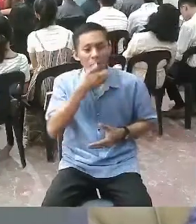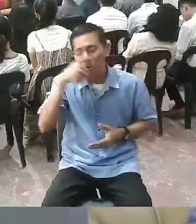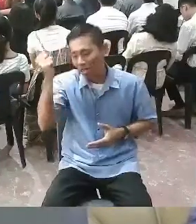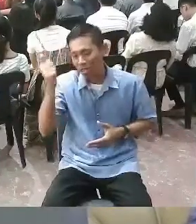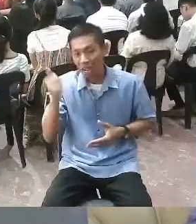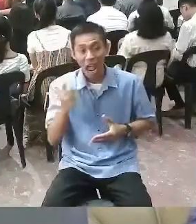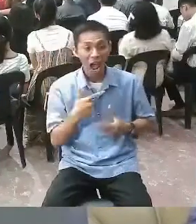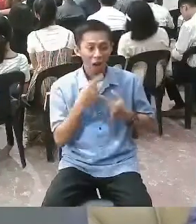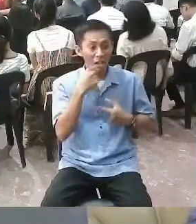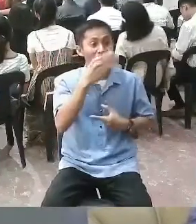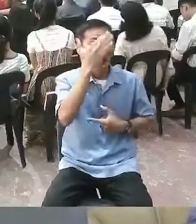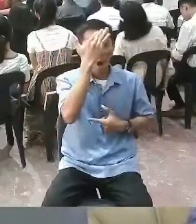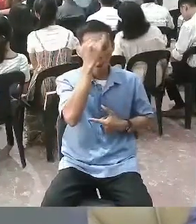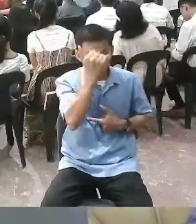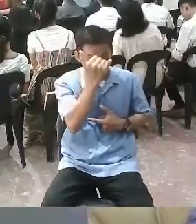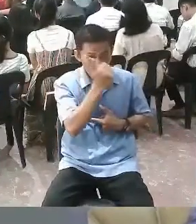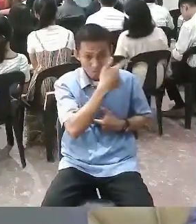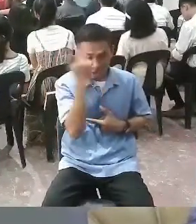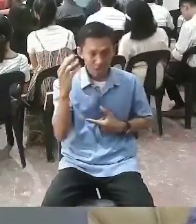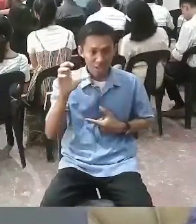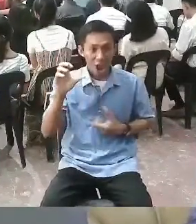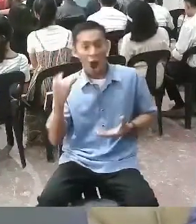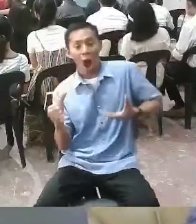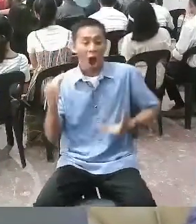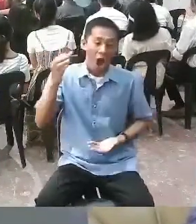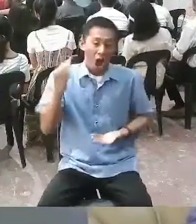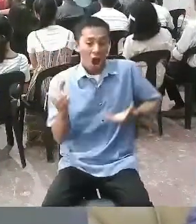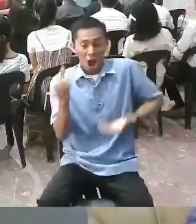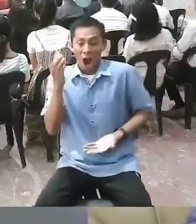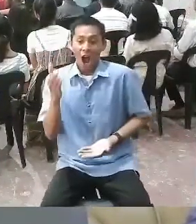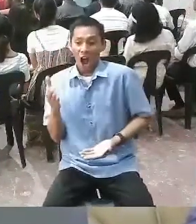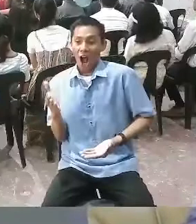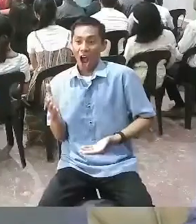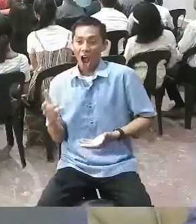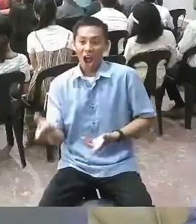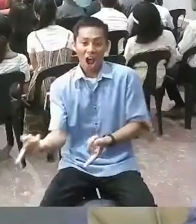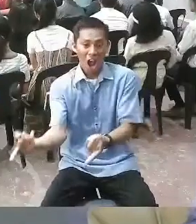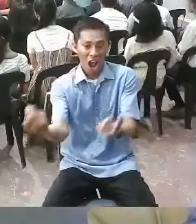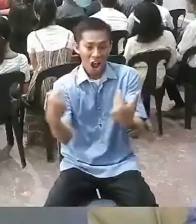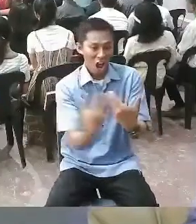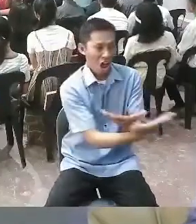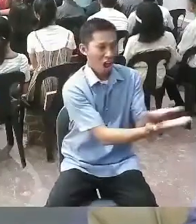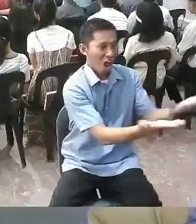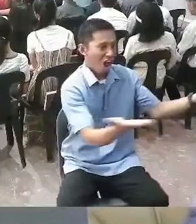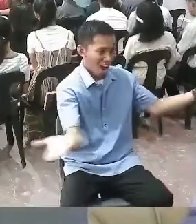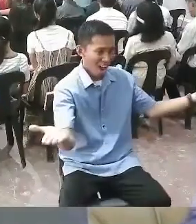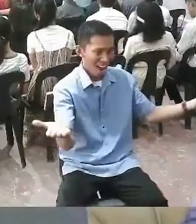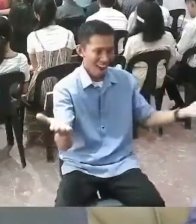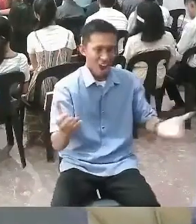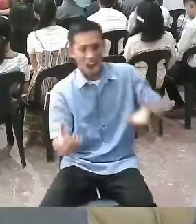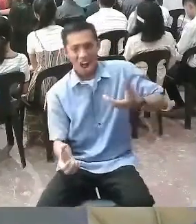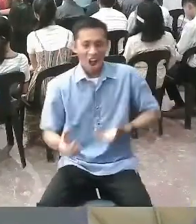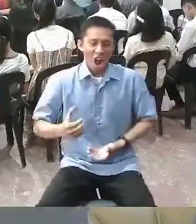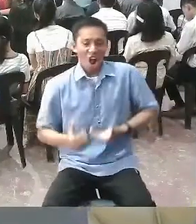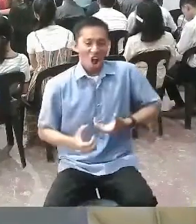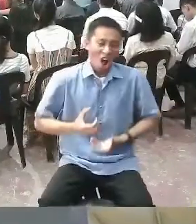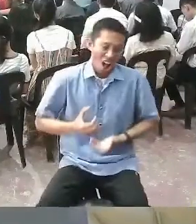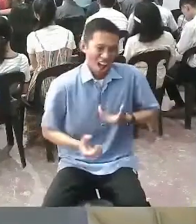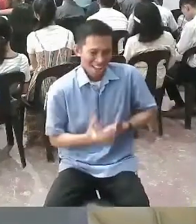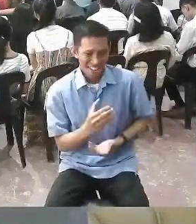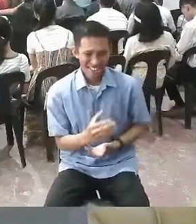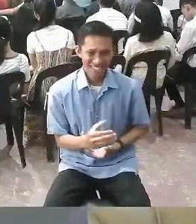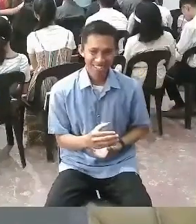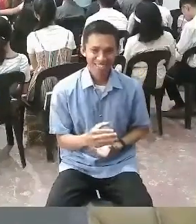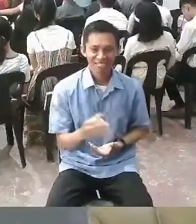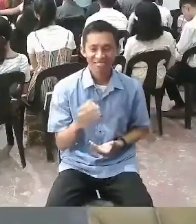why. Santa Claus is coming to town. He knows